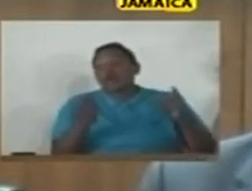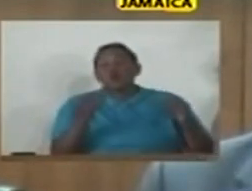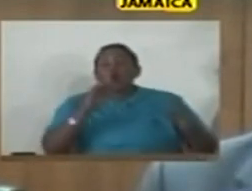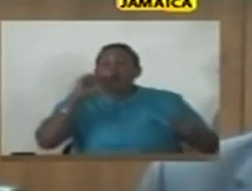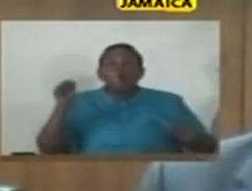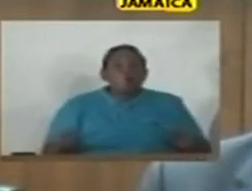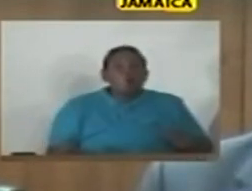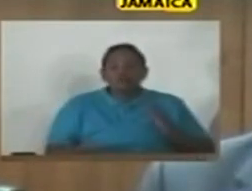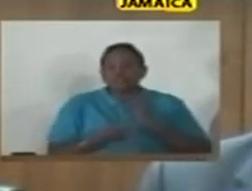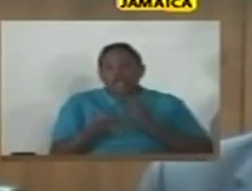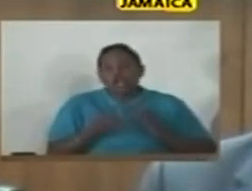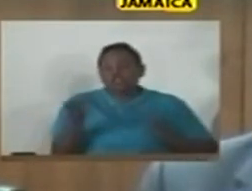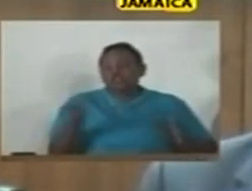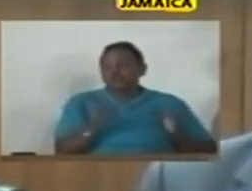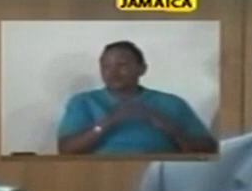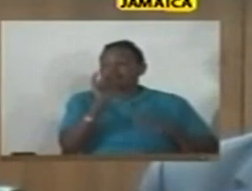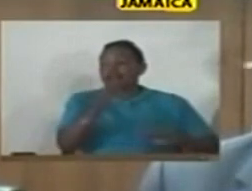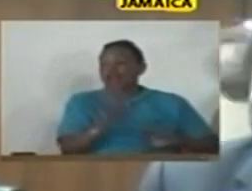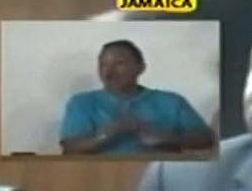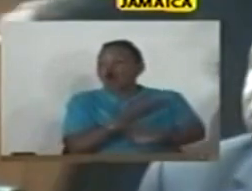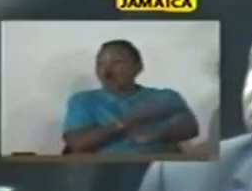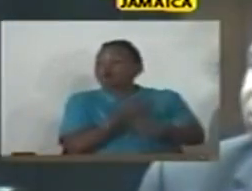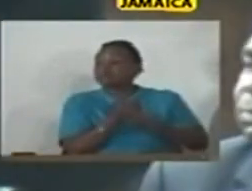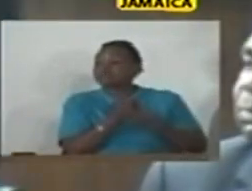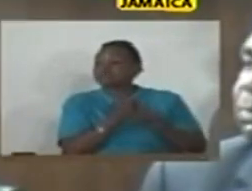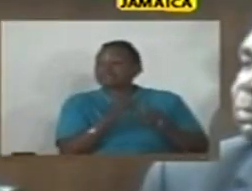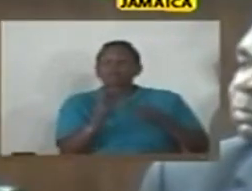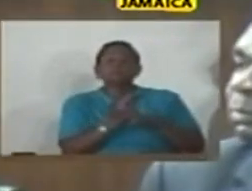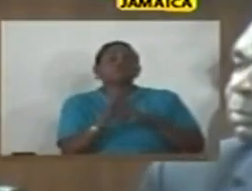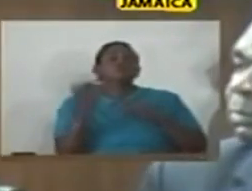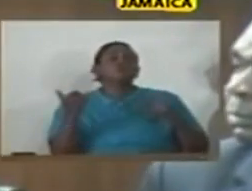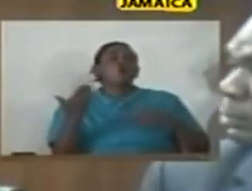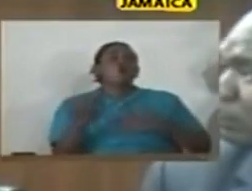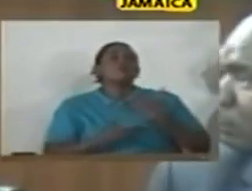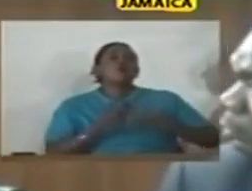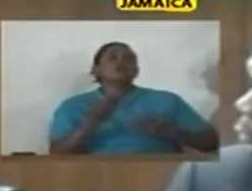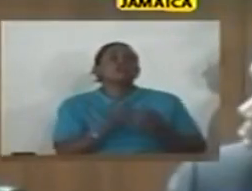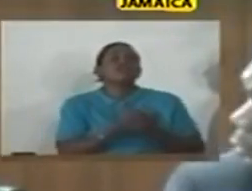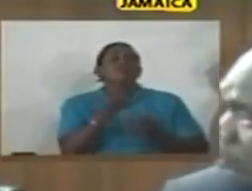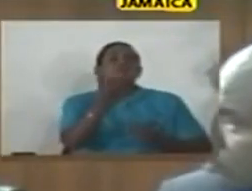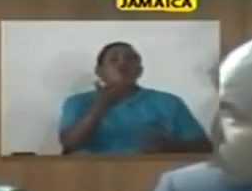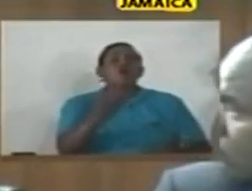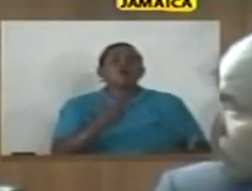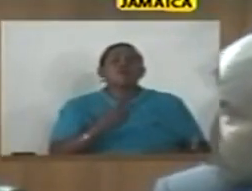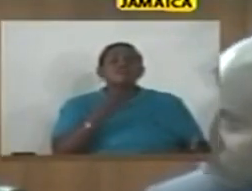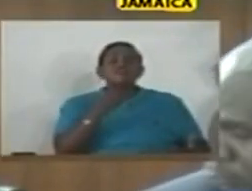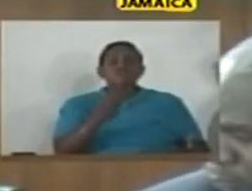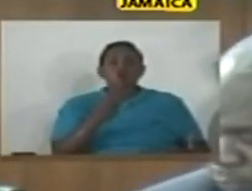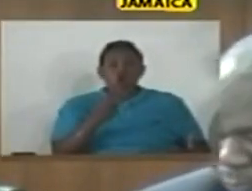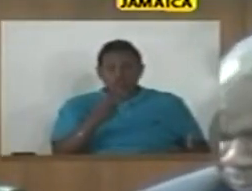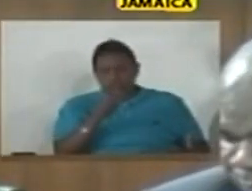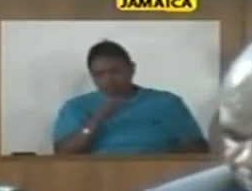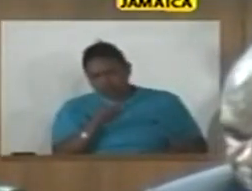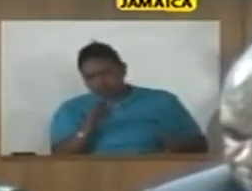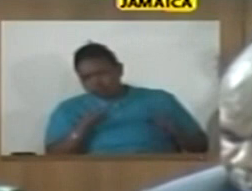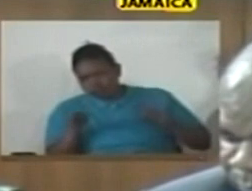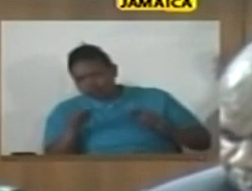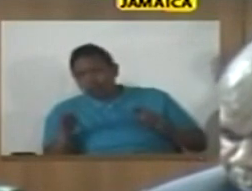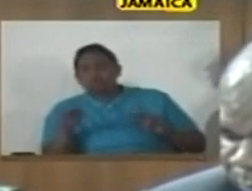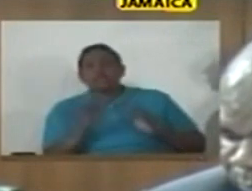network. With this upgrade, the ministry is in the process of procuring a voice-over internet protocol.